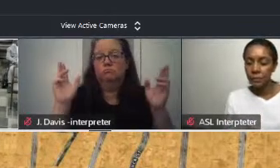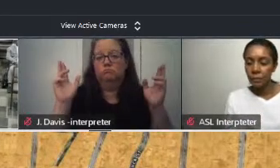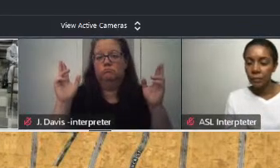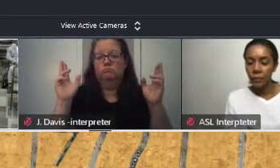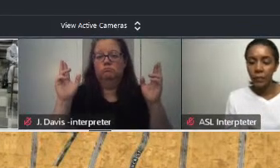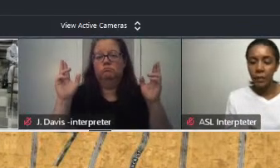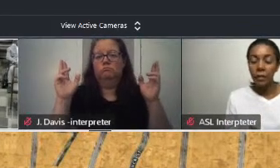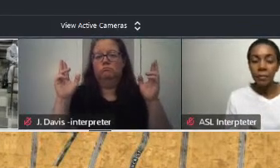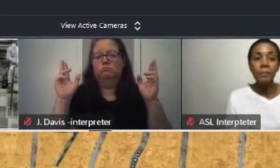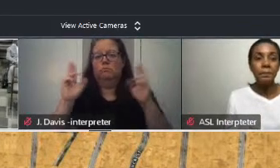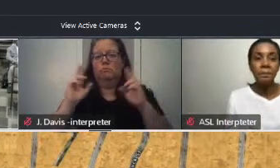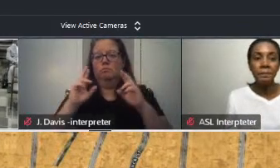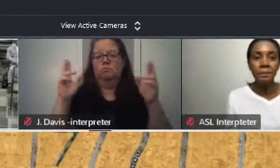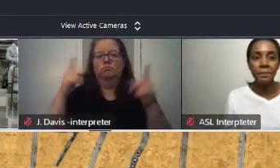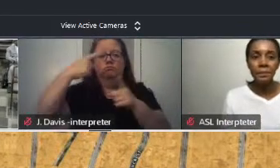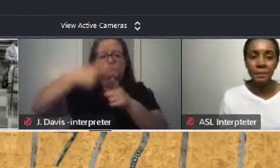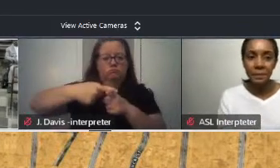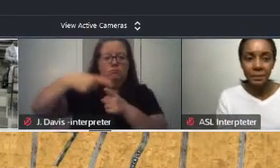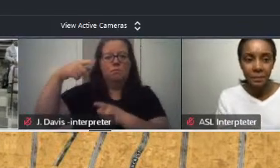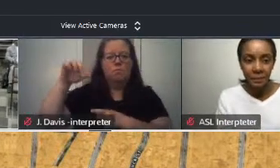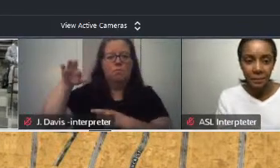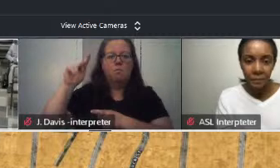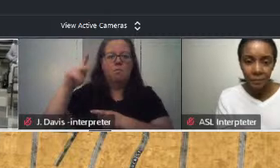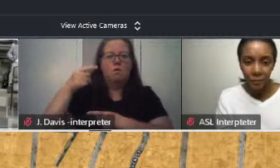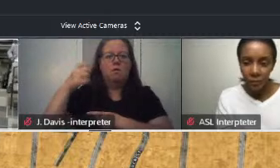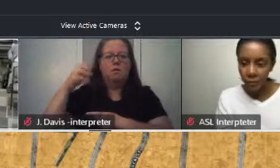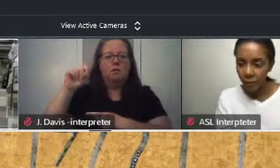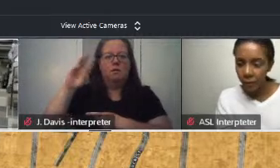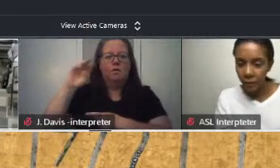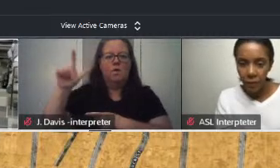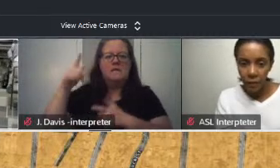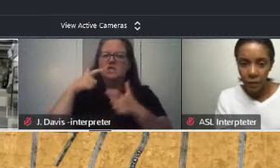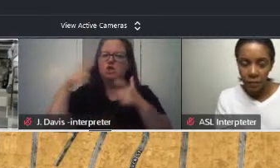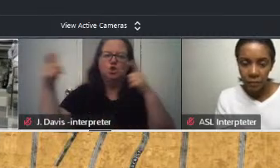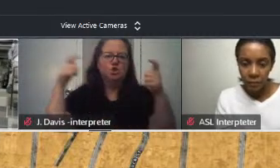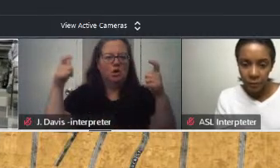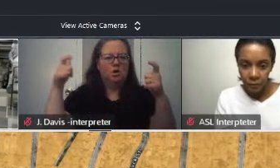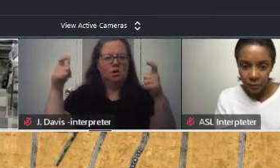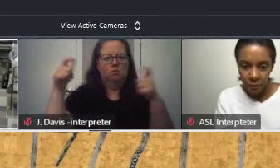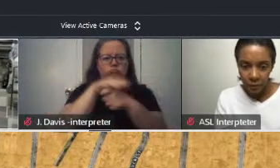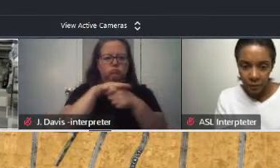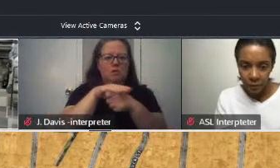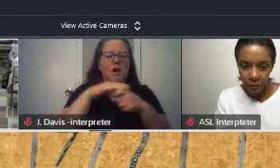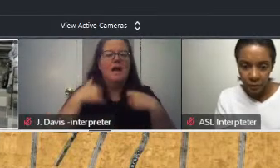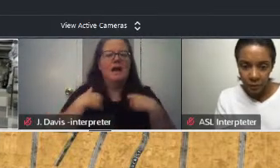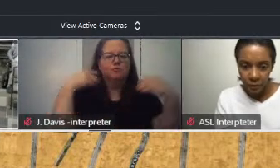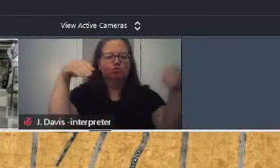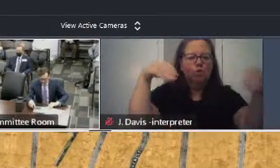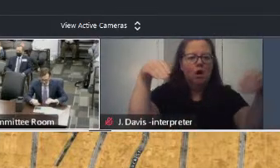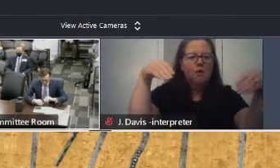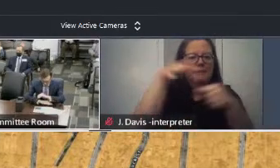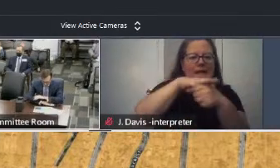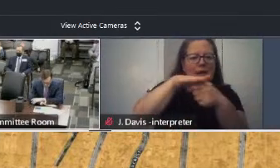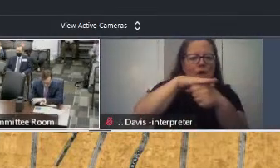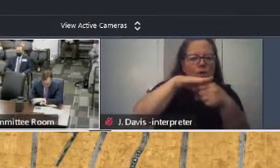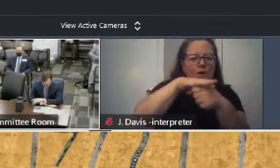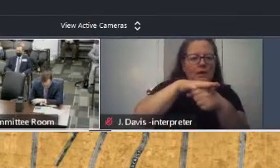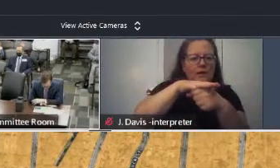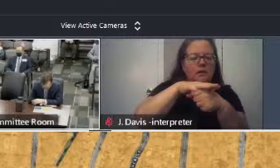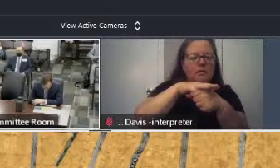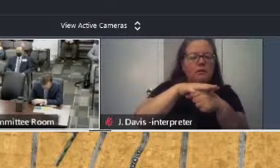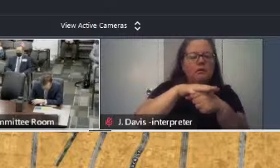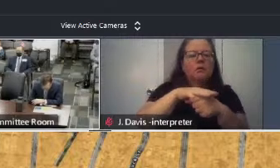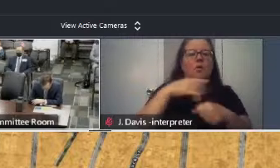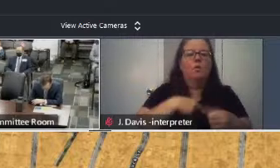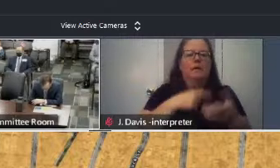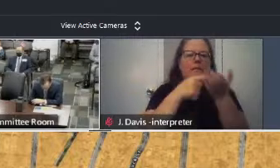Park and Getwell, this anchor is rather large. This obviously is a shopping center here that's at this location. We debated on